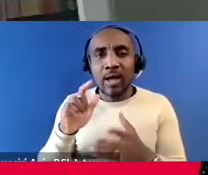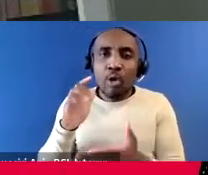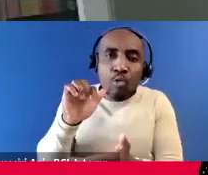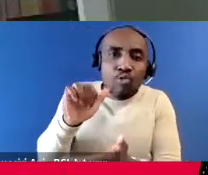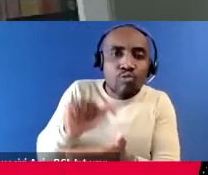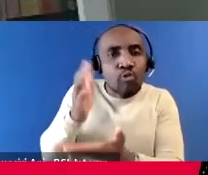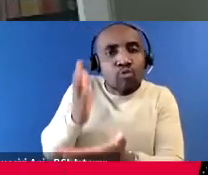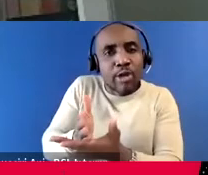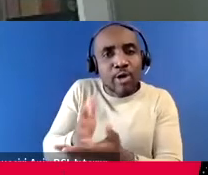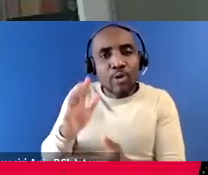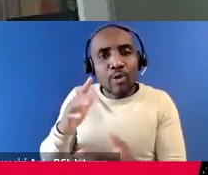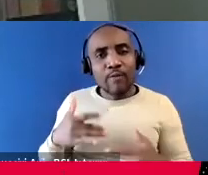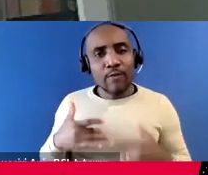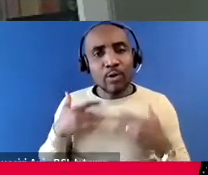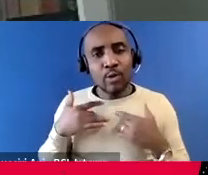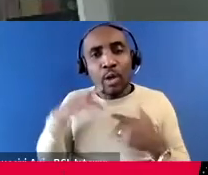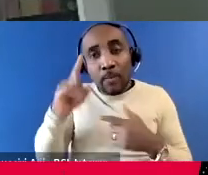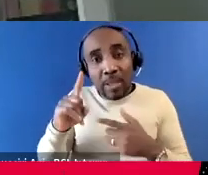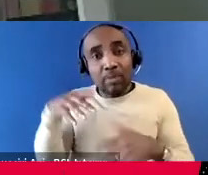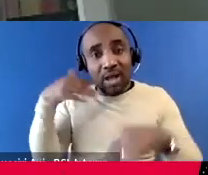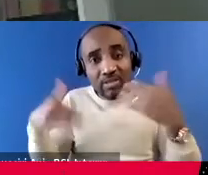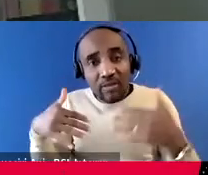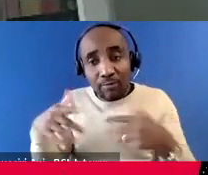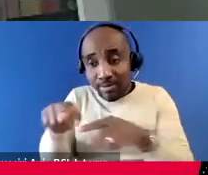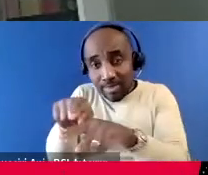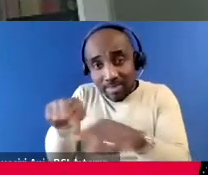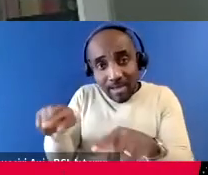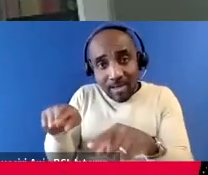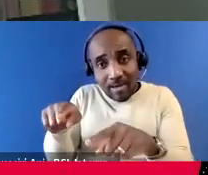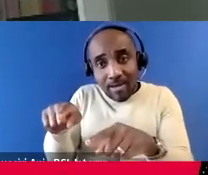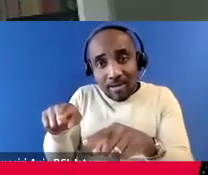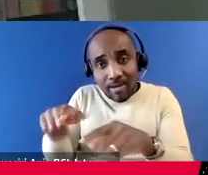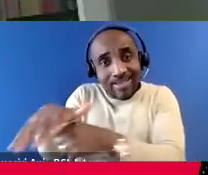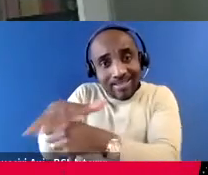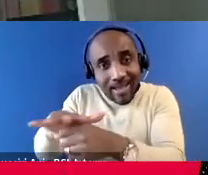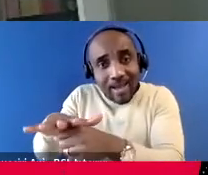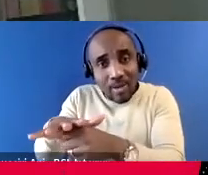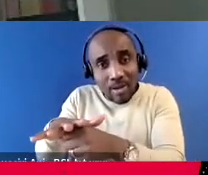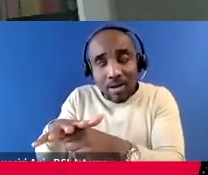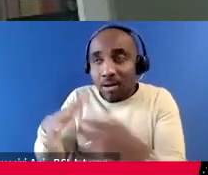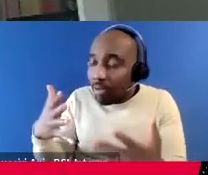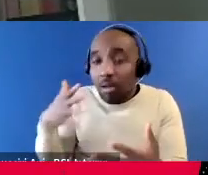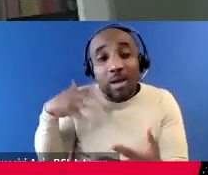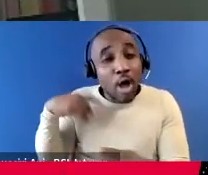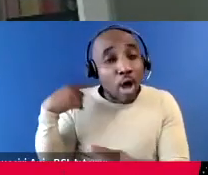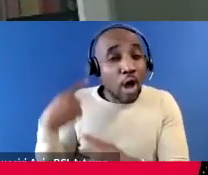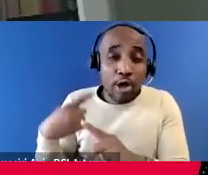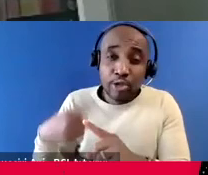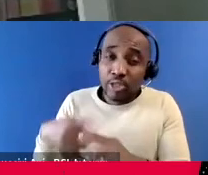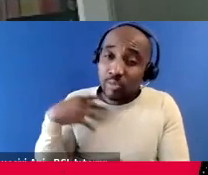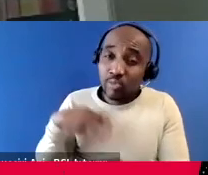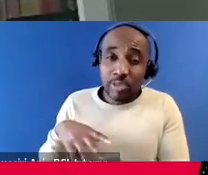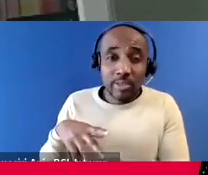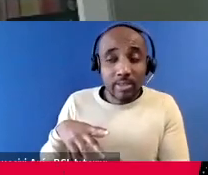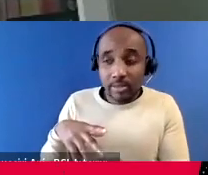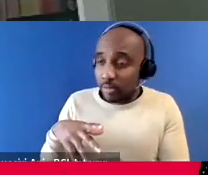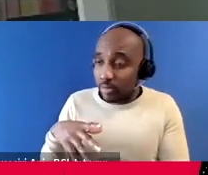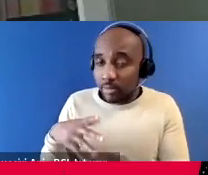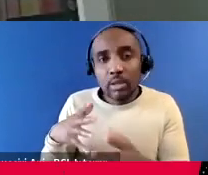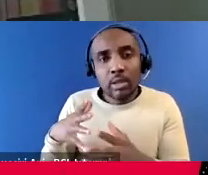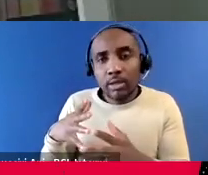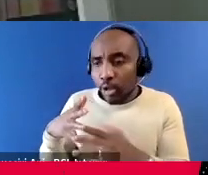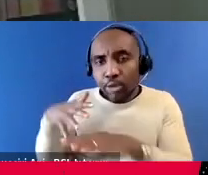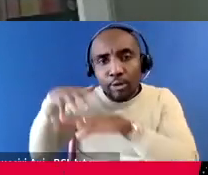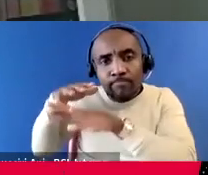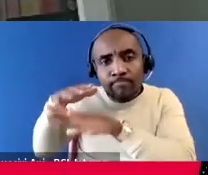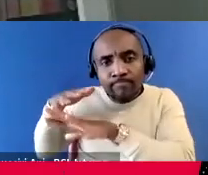movement on the ground against the war. And that's some of the stuff that, for example, with Yemen,